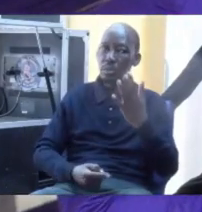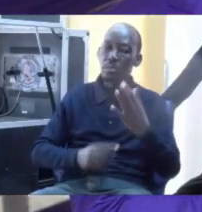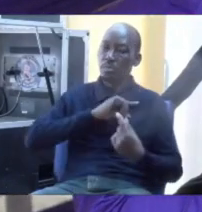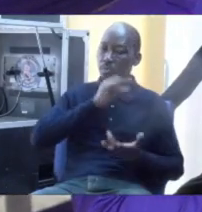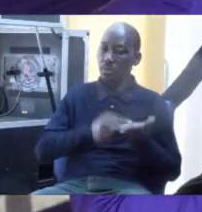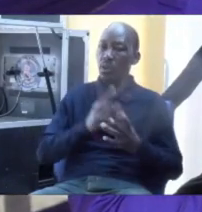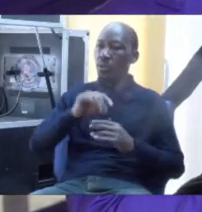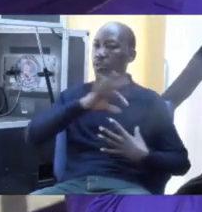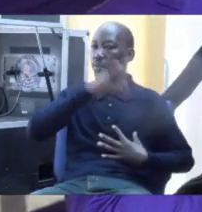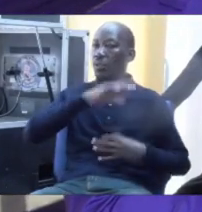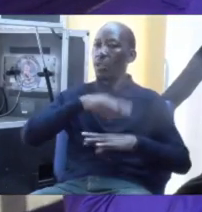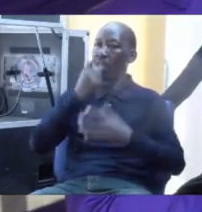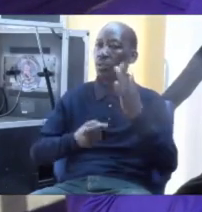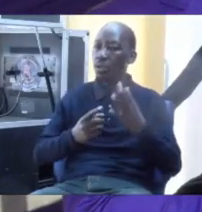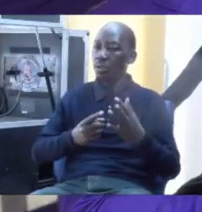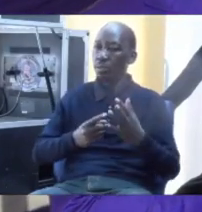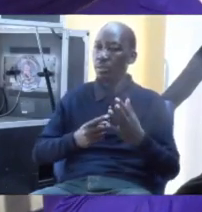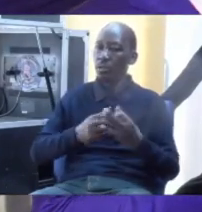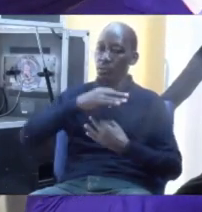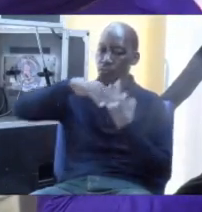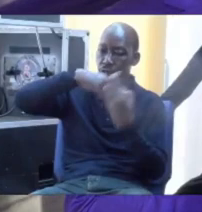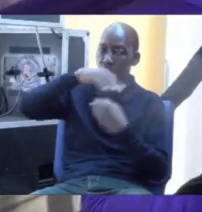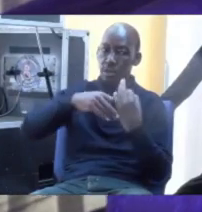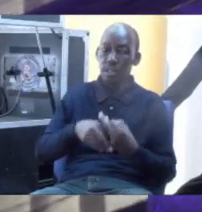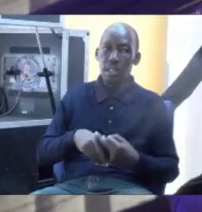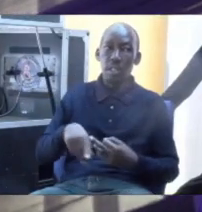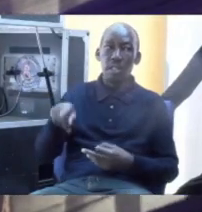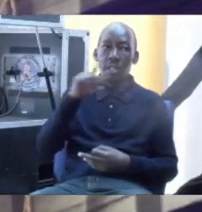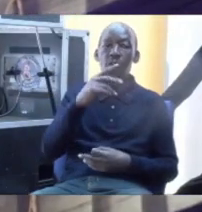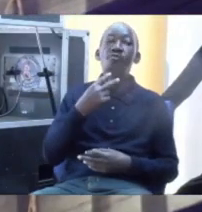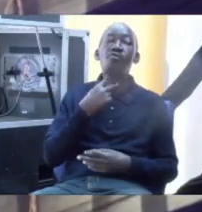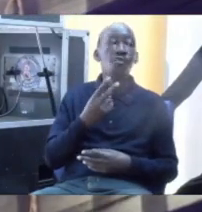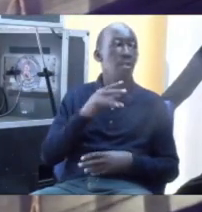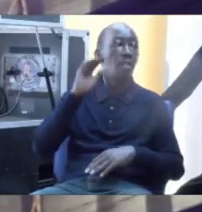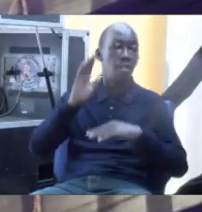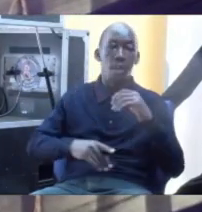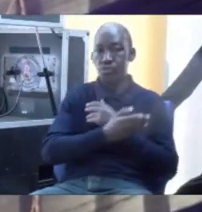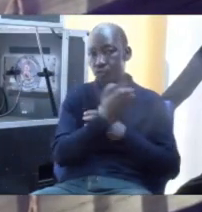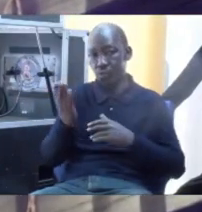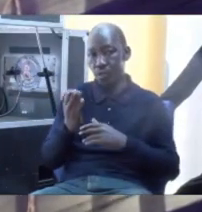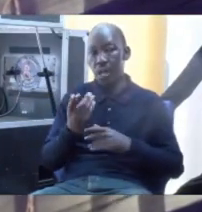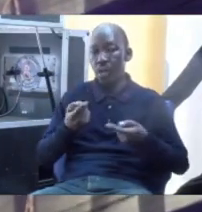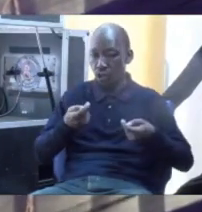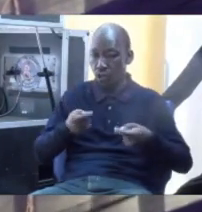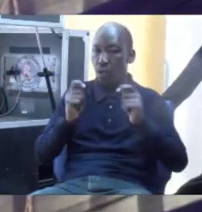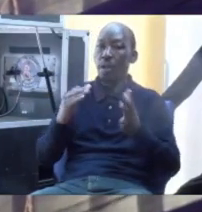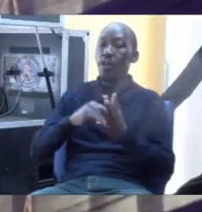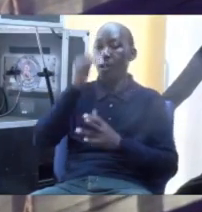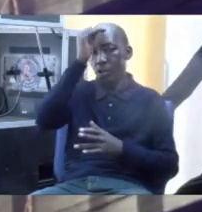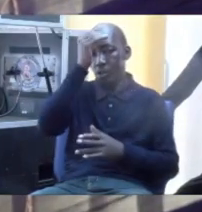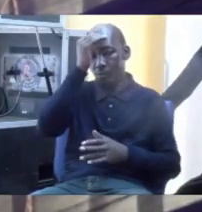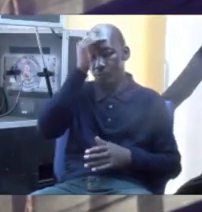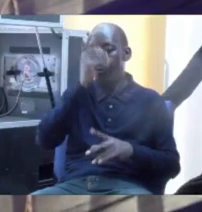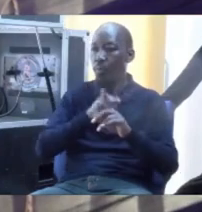the Spirit, we are getting what? Ah, wamesema zaidi na volume kushinda nyinyi. Let us try again. From the Father, we are